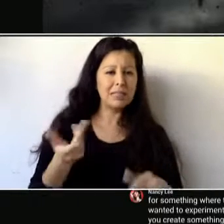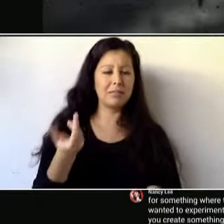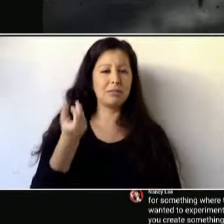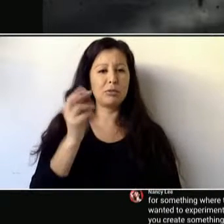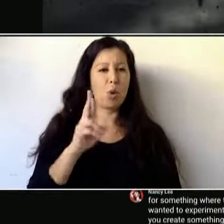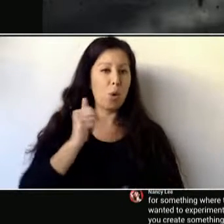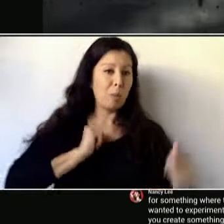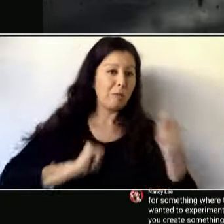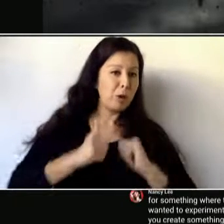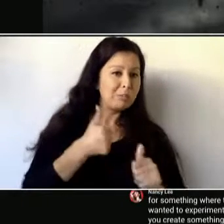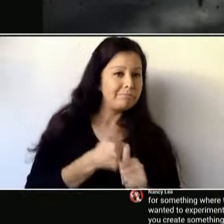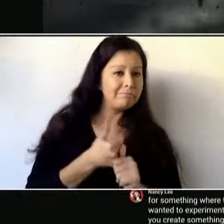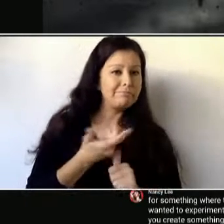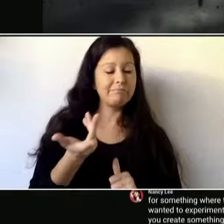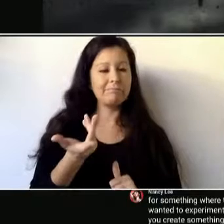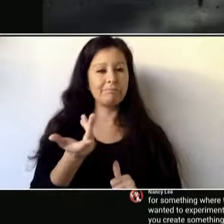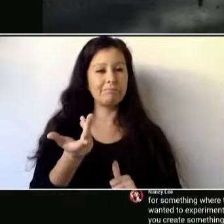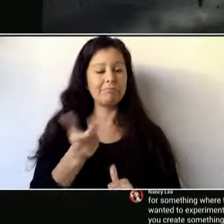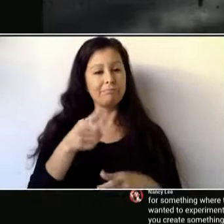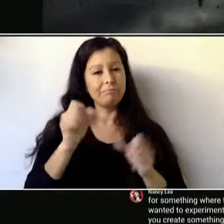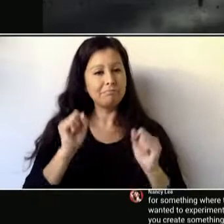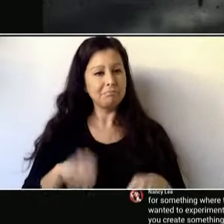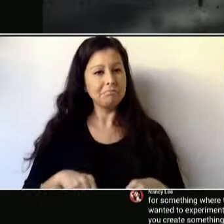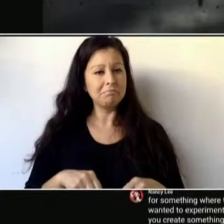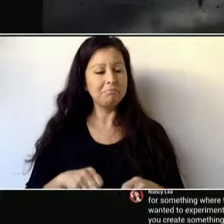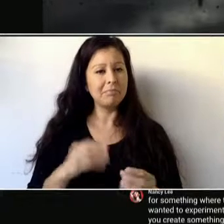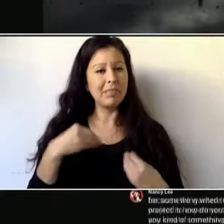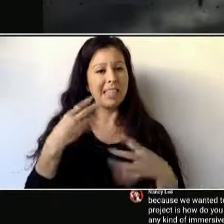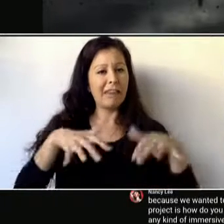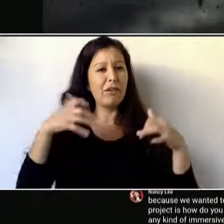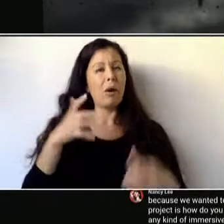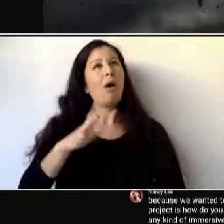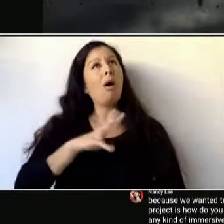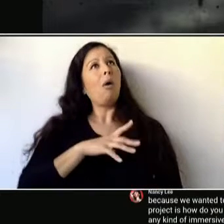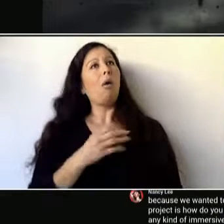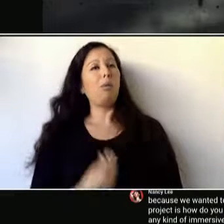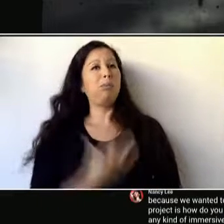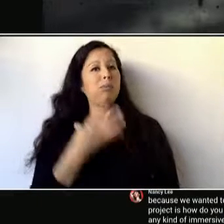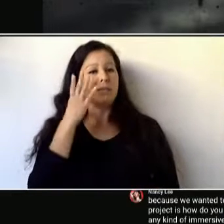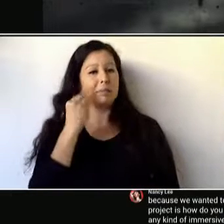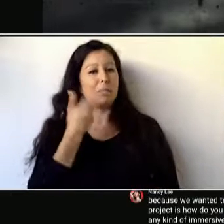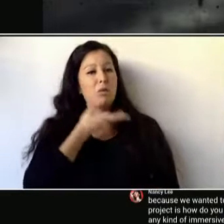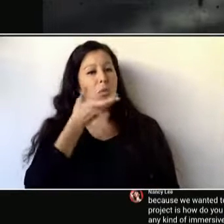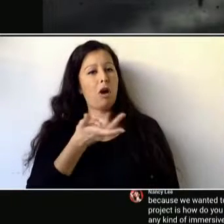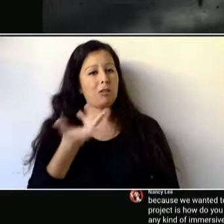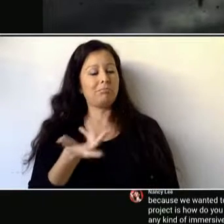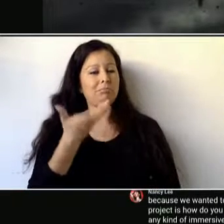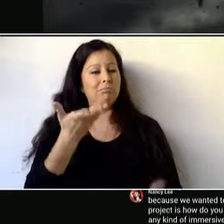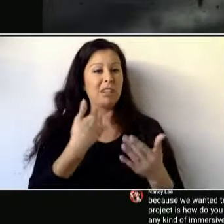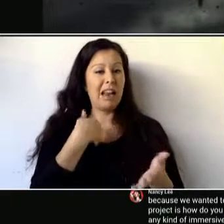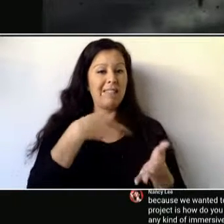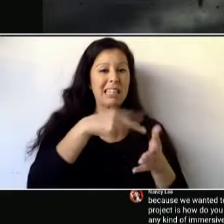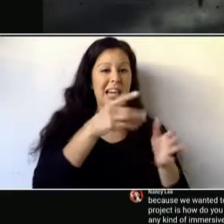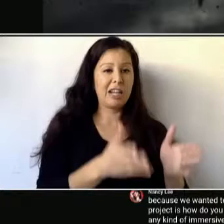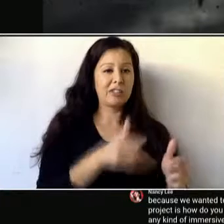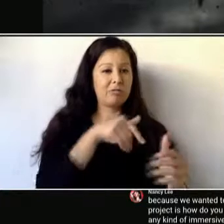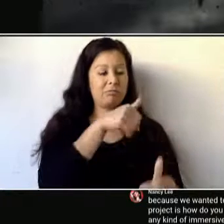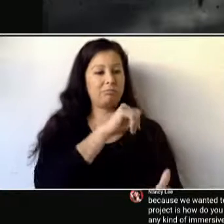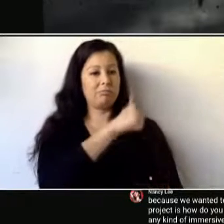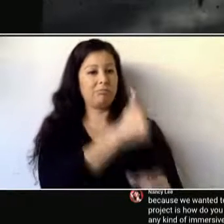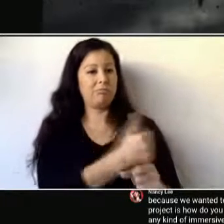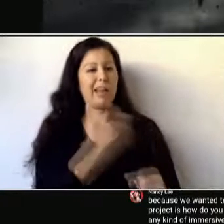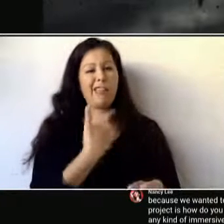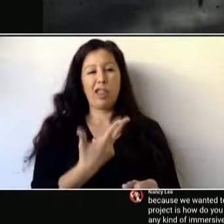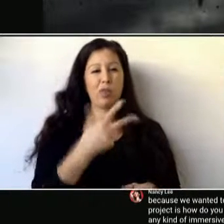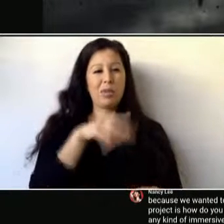a performance, you know, where you can give them a rewarding viewing experience? For example, you might have a dancer that is, you know, you have three